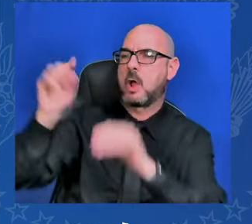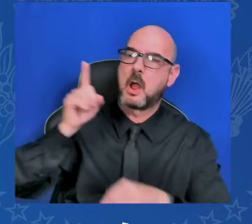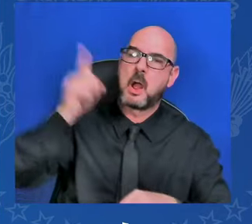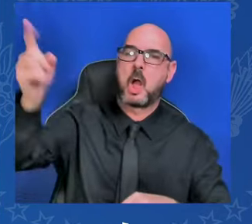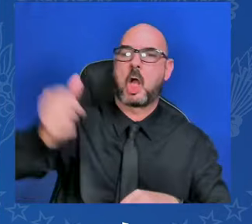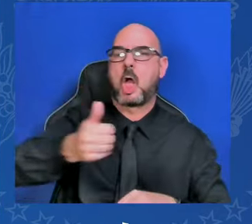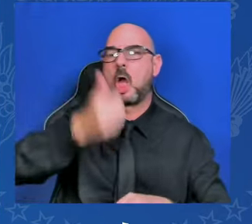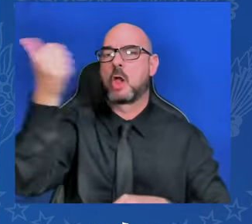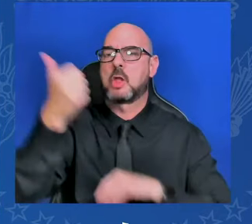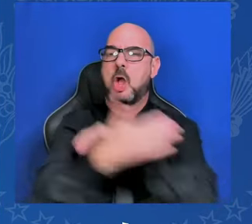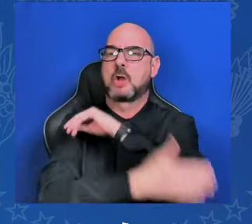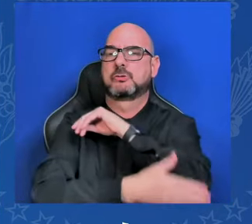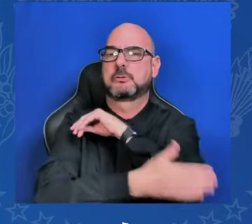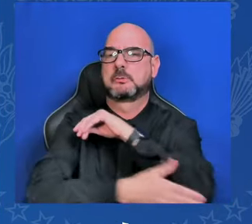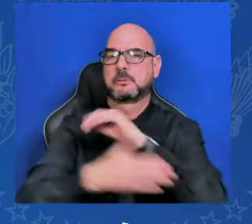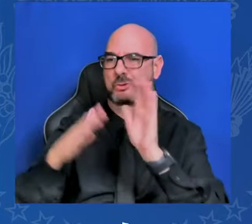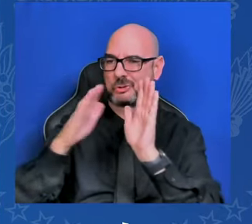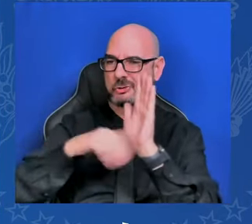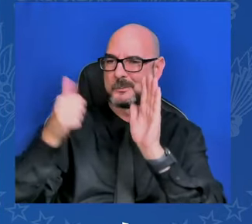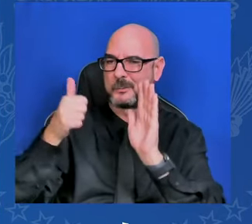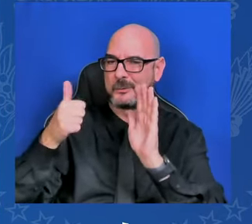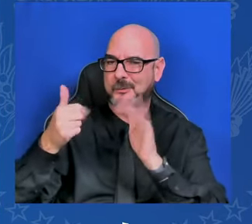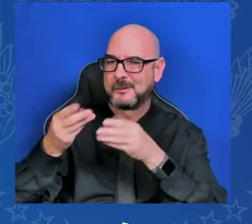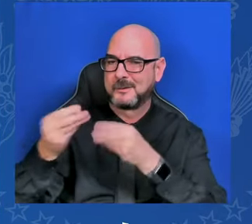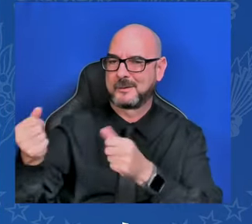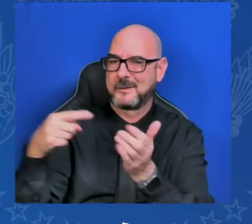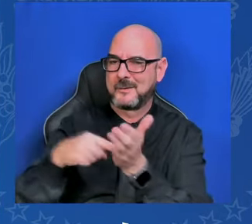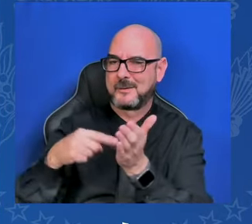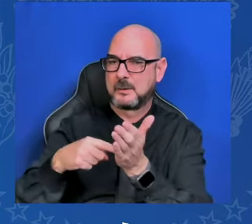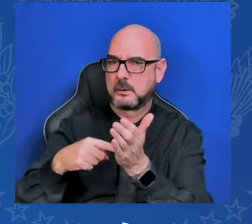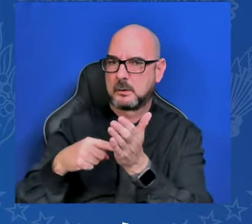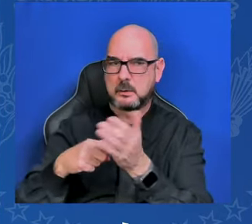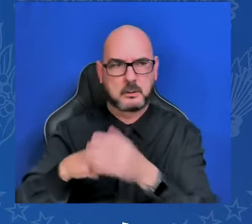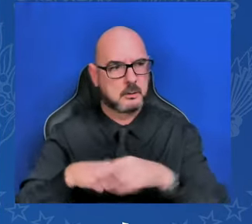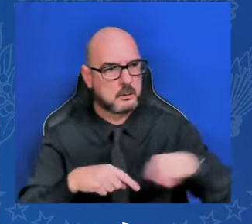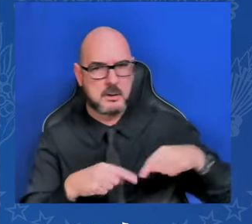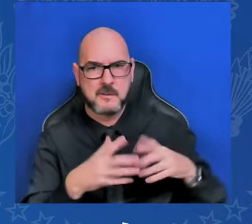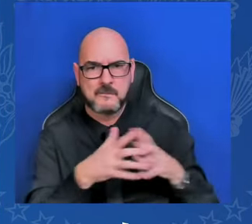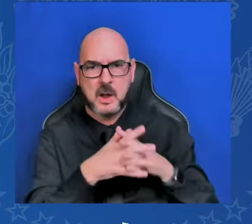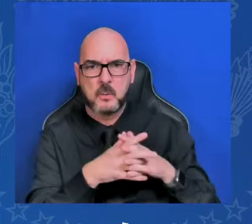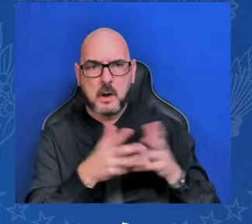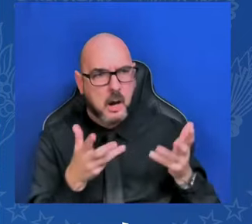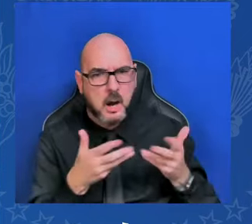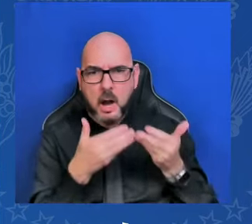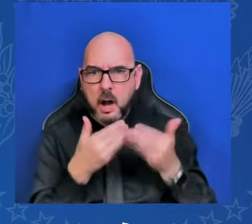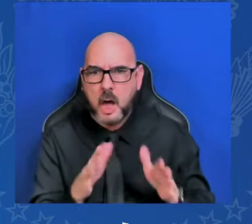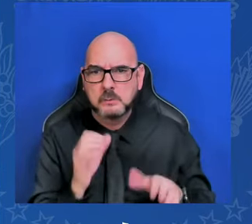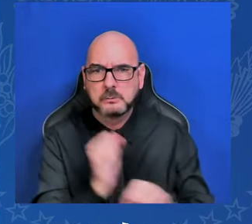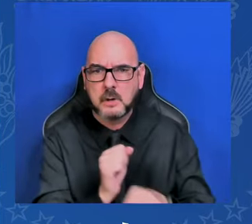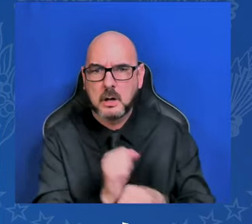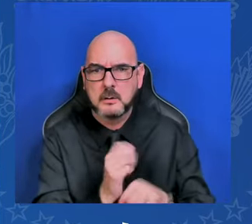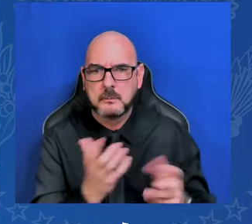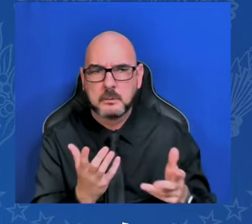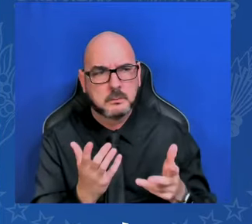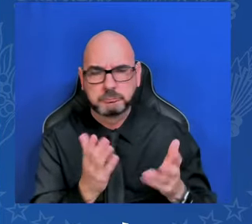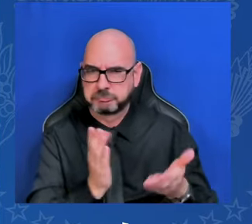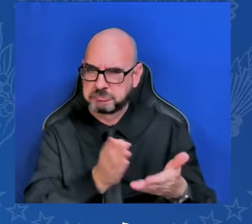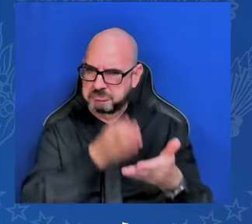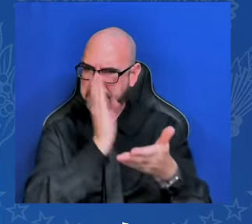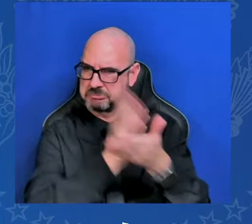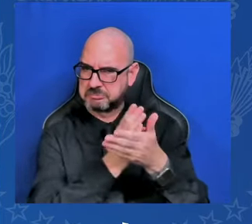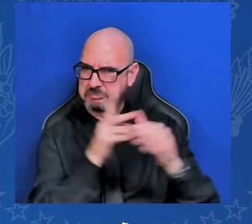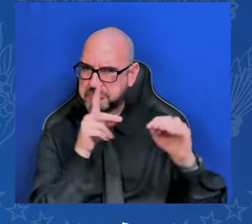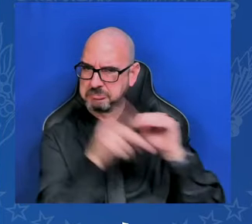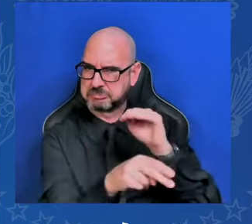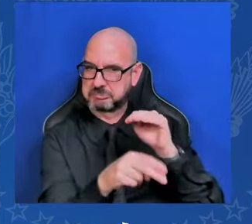product. Not anymore. Not anymore. Guess what, folks? There's a provision in the law that says that I didn't even